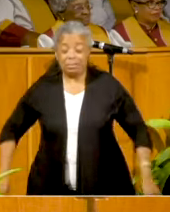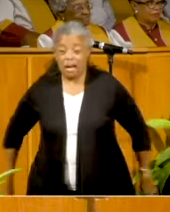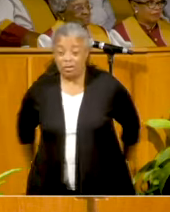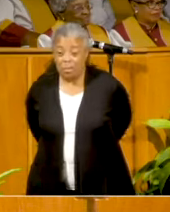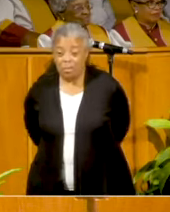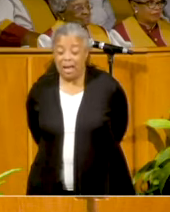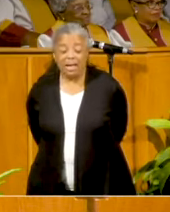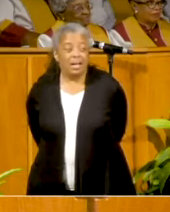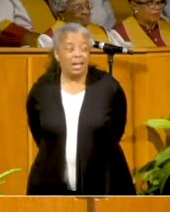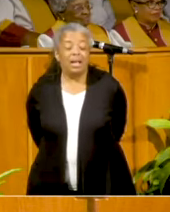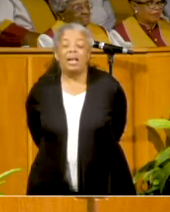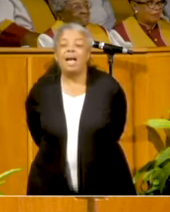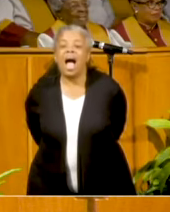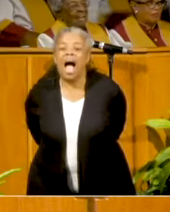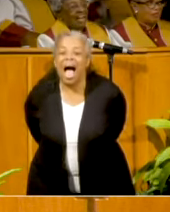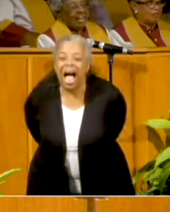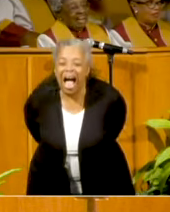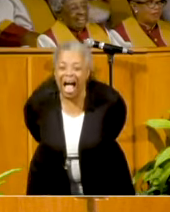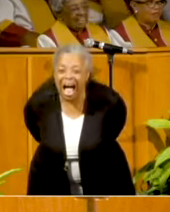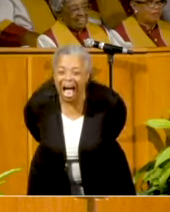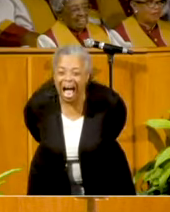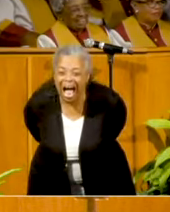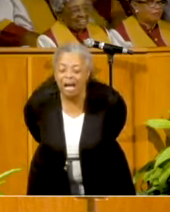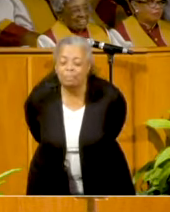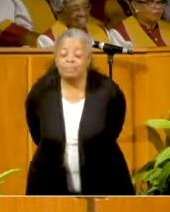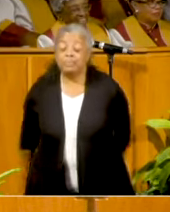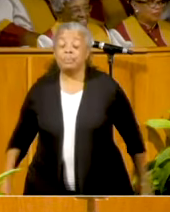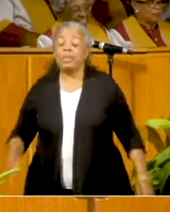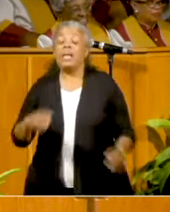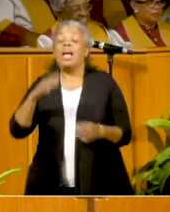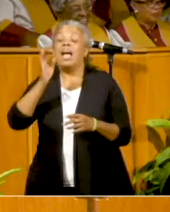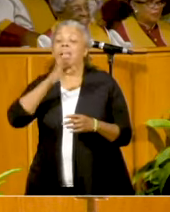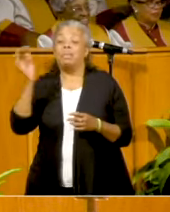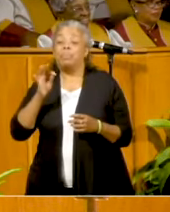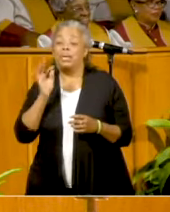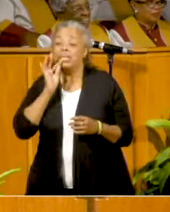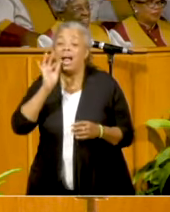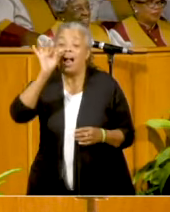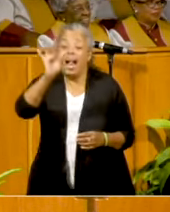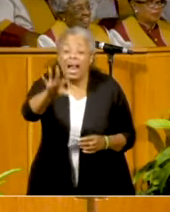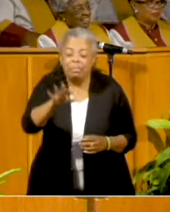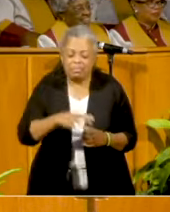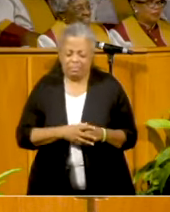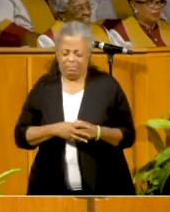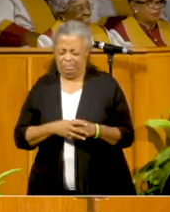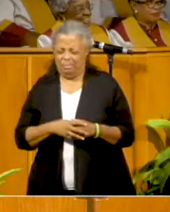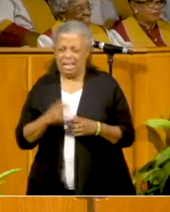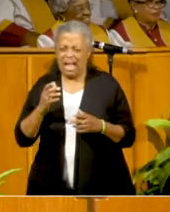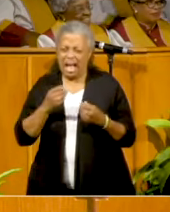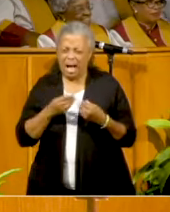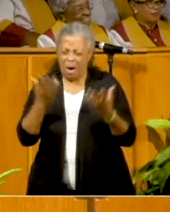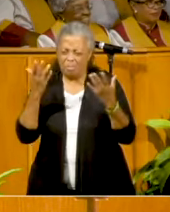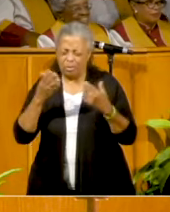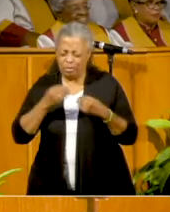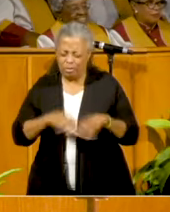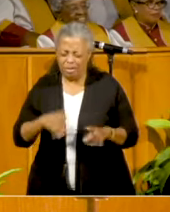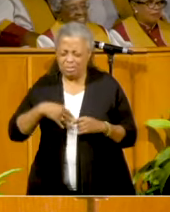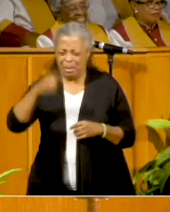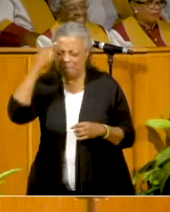your back, open up your mouth, and the priest put it in your mouth. I almost lost my